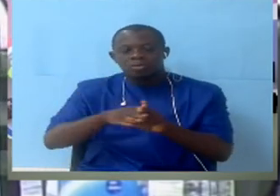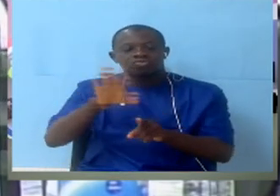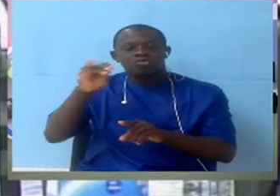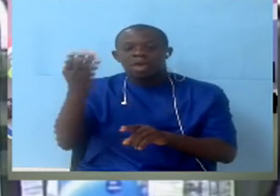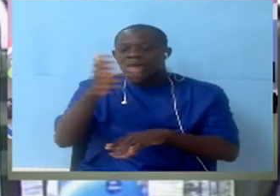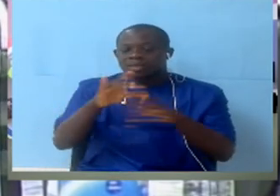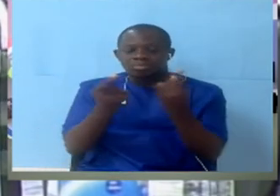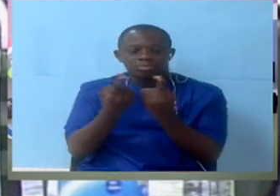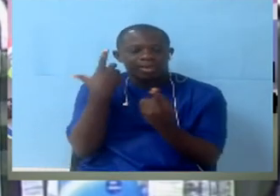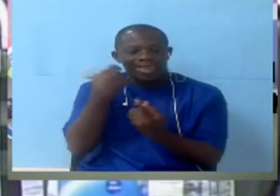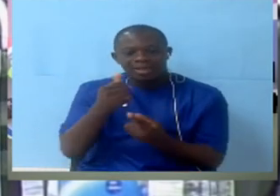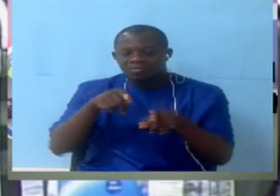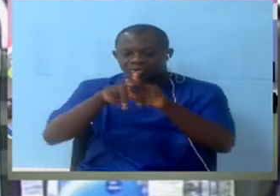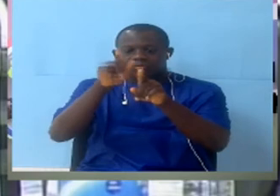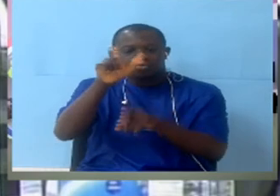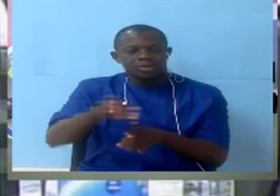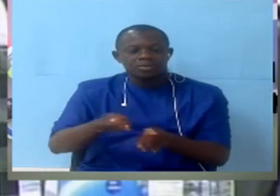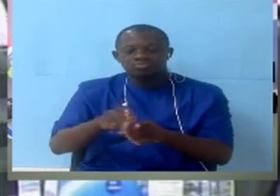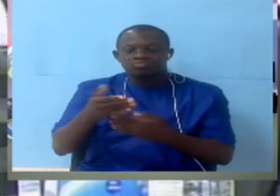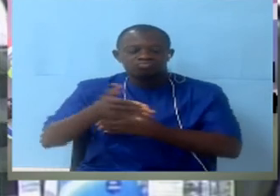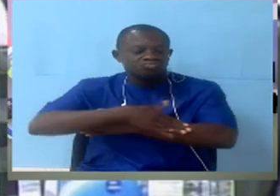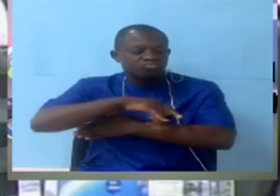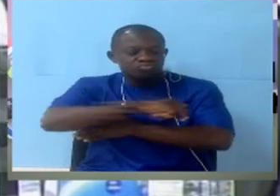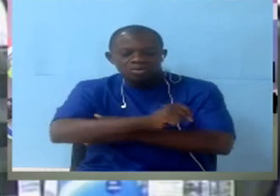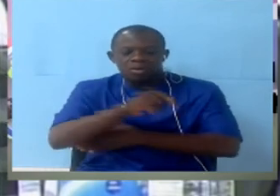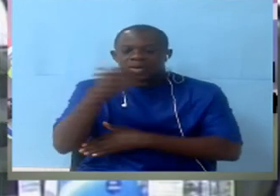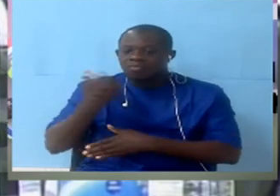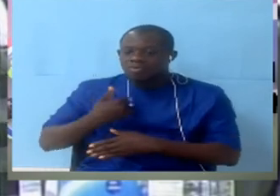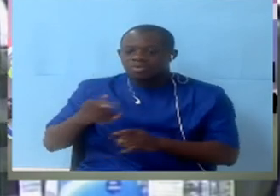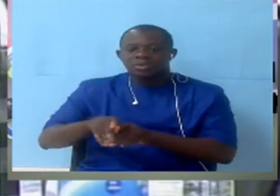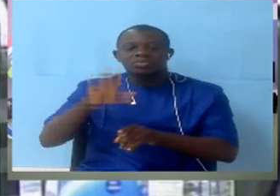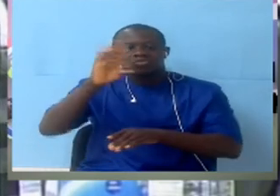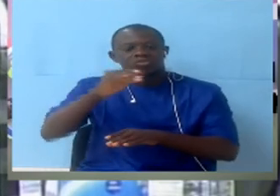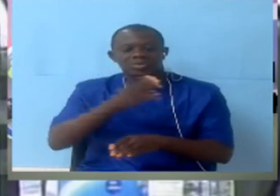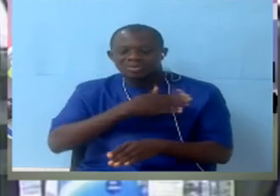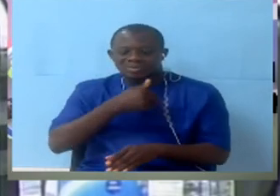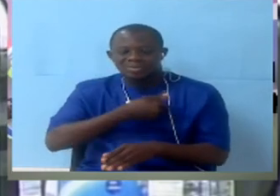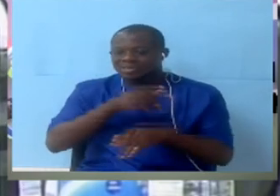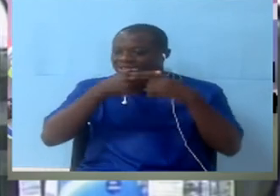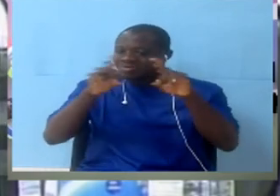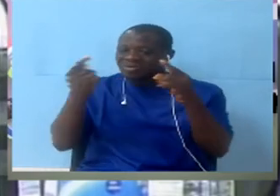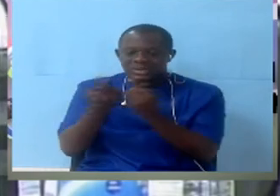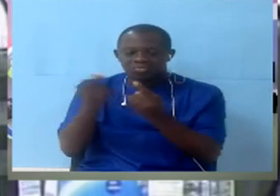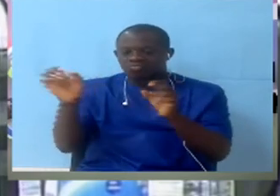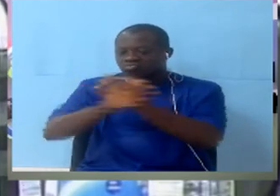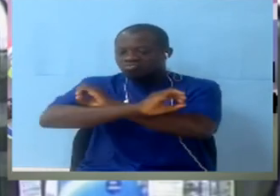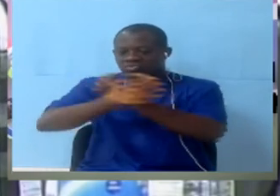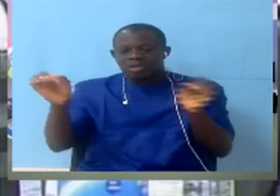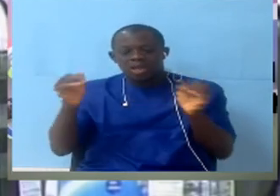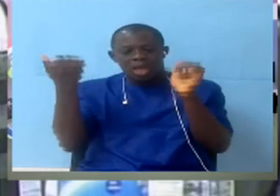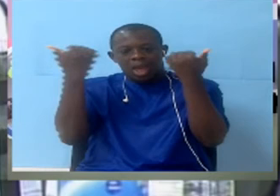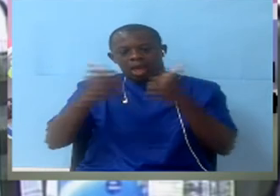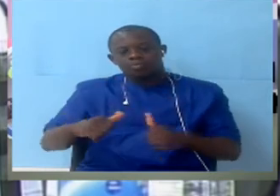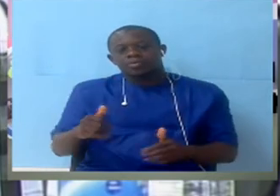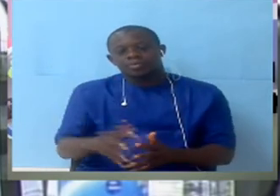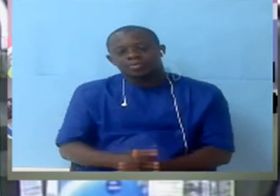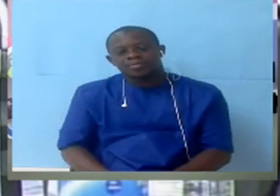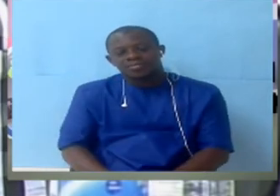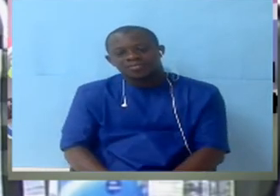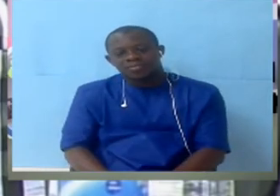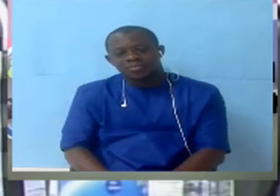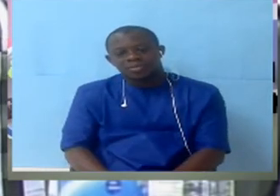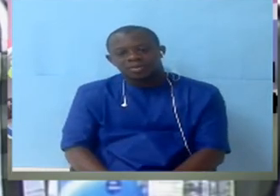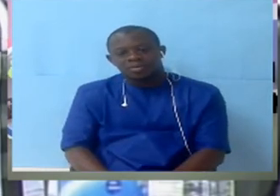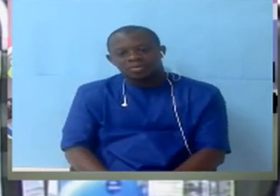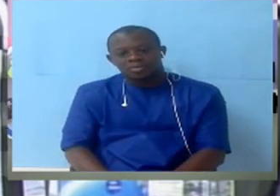anything that they want with you. They lock up people there and they maltreat people, because but nothing because, comes out of it. Because during the